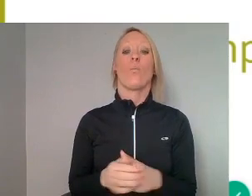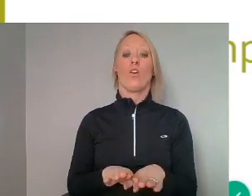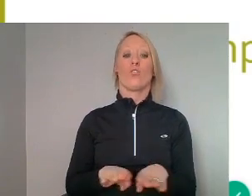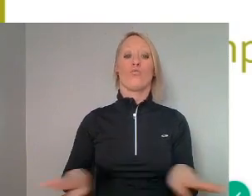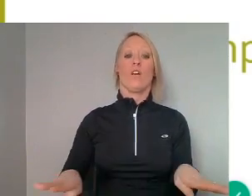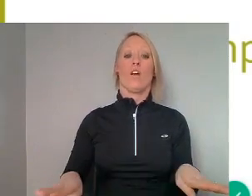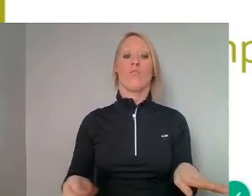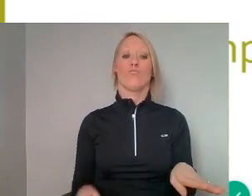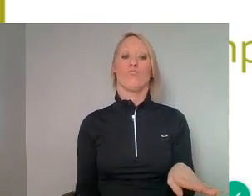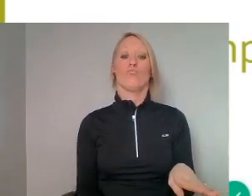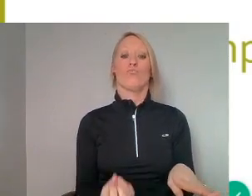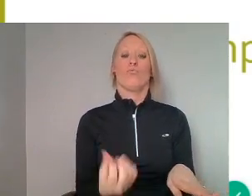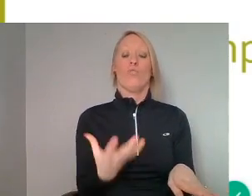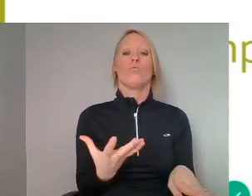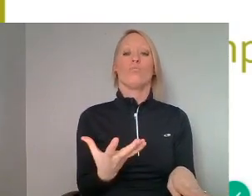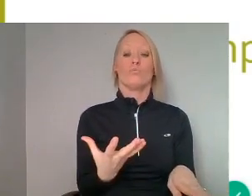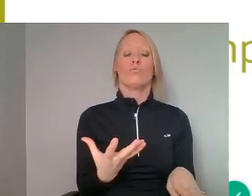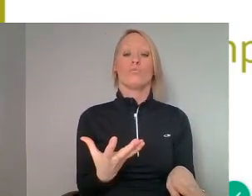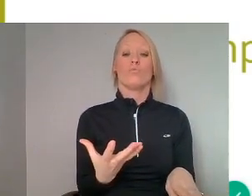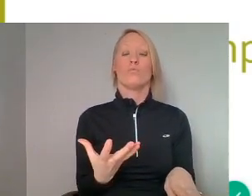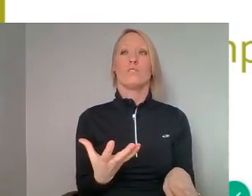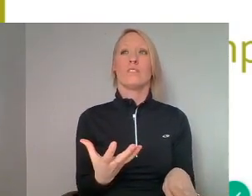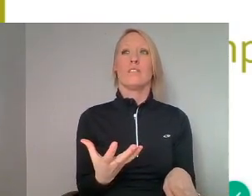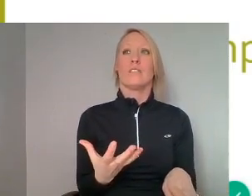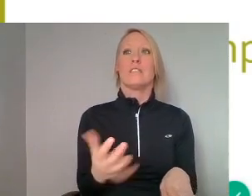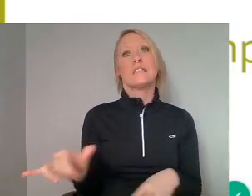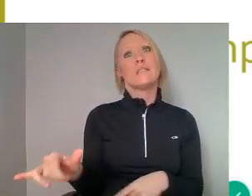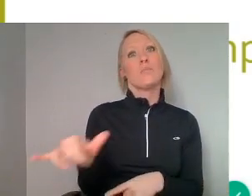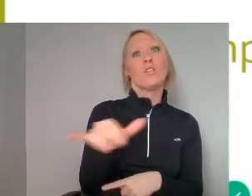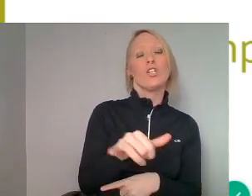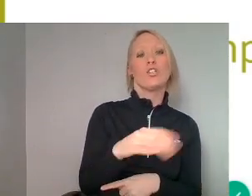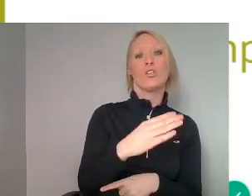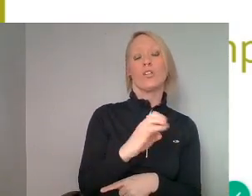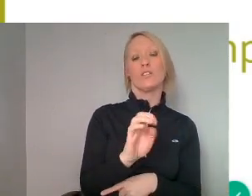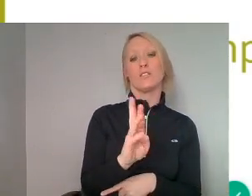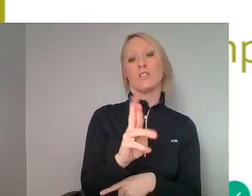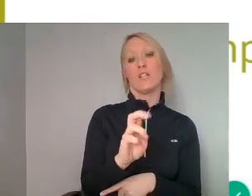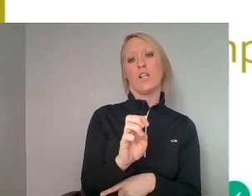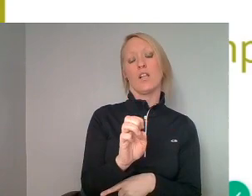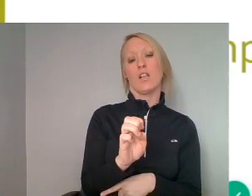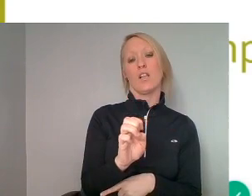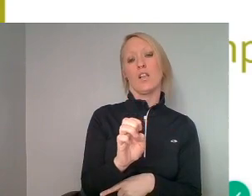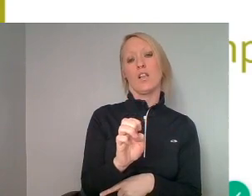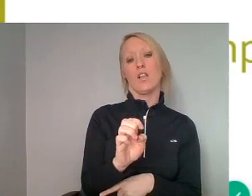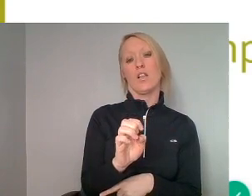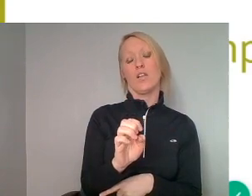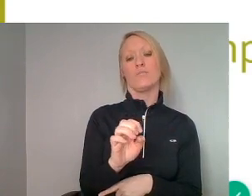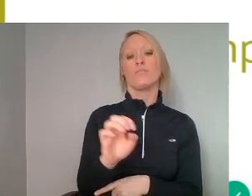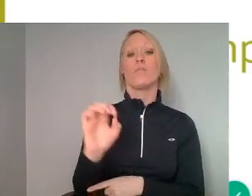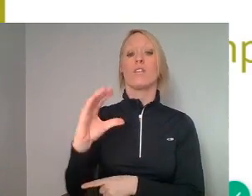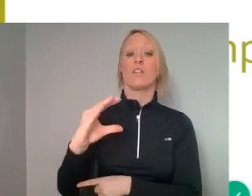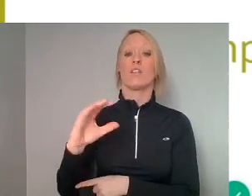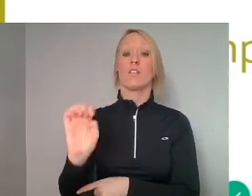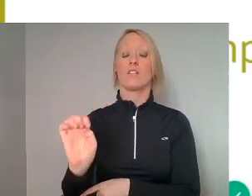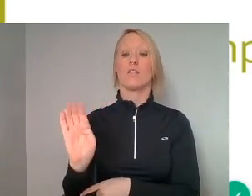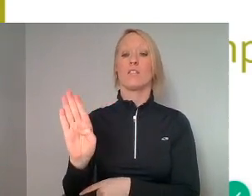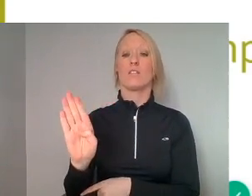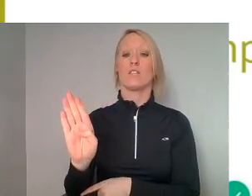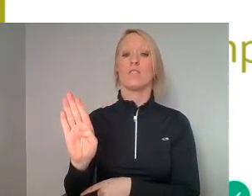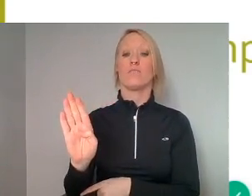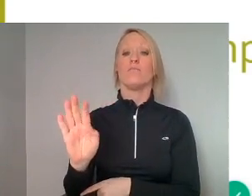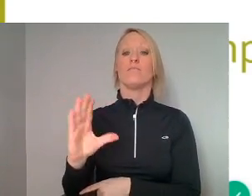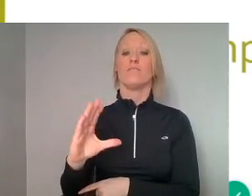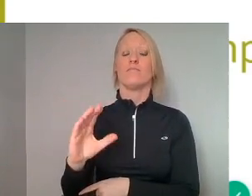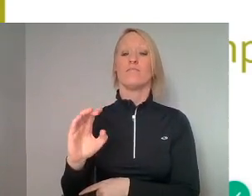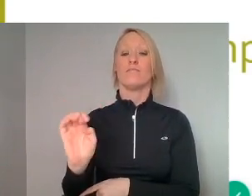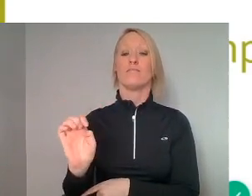not much different than like the celery we talked about, except for that celery grows above ground, where potatoes are growing below the ground, and they like